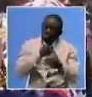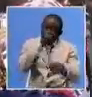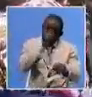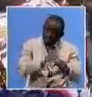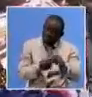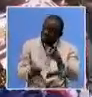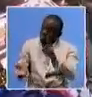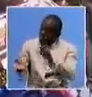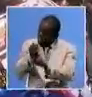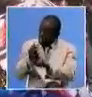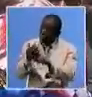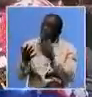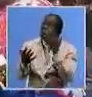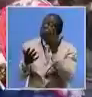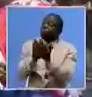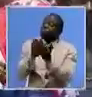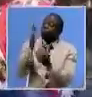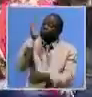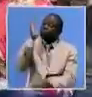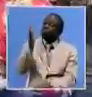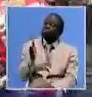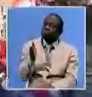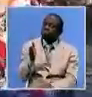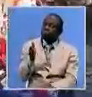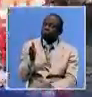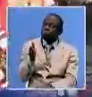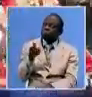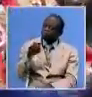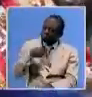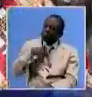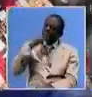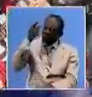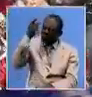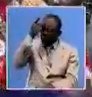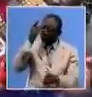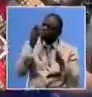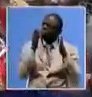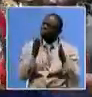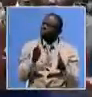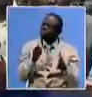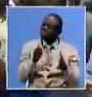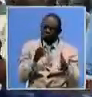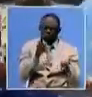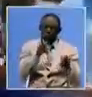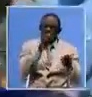mistake about it. I'm a politician, yes, and I want the votes. And thank you very much.